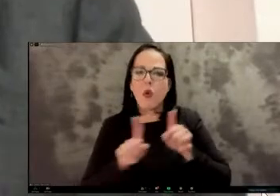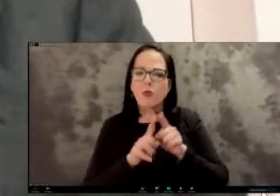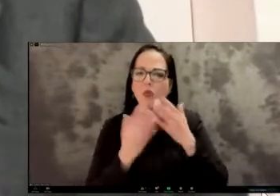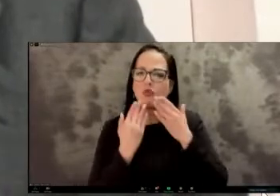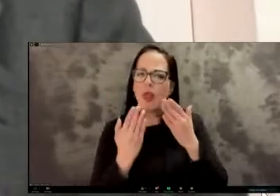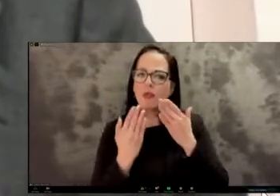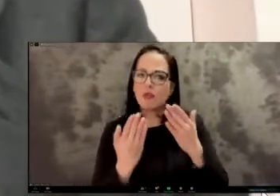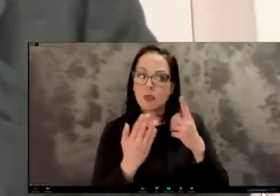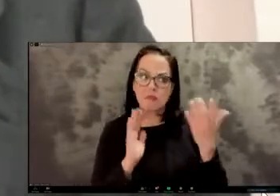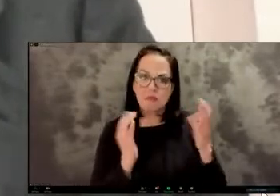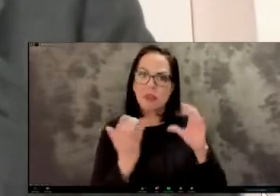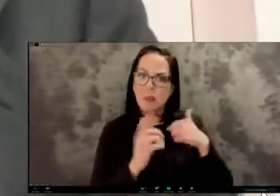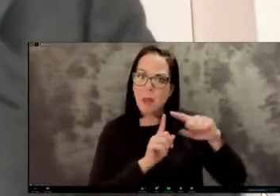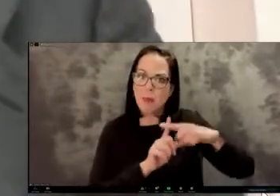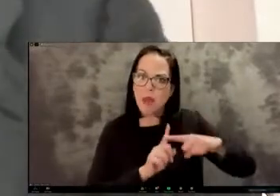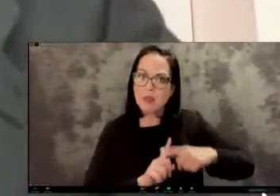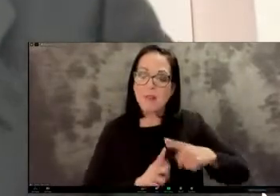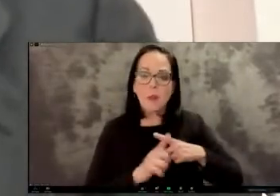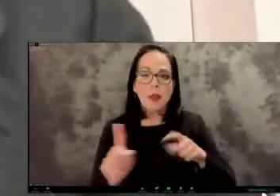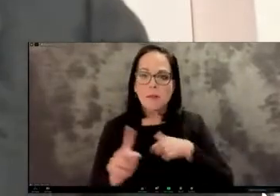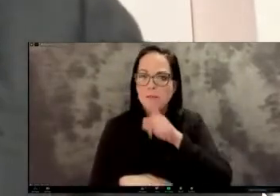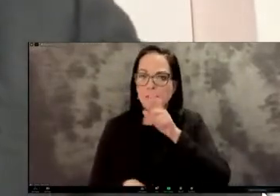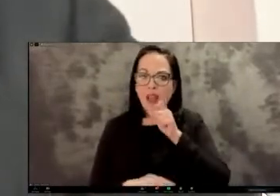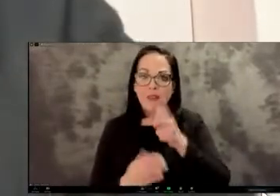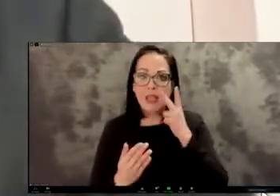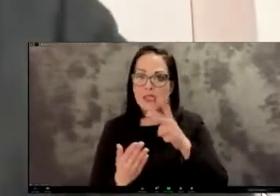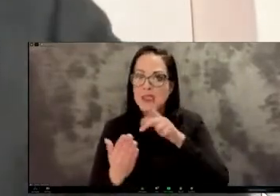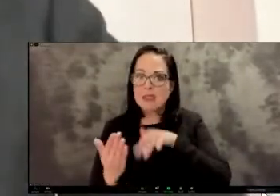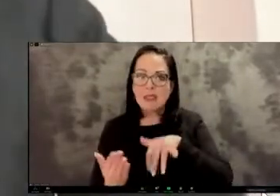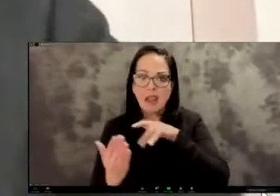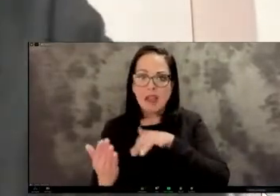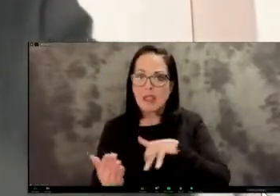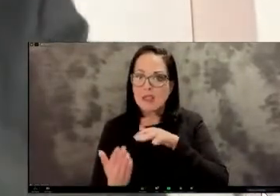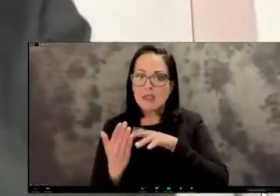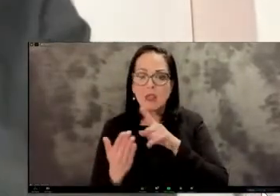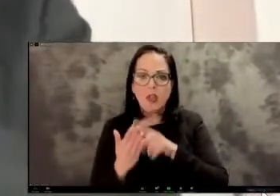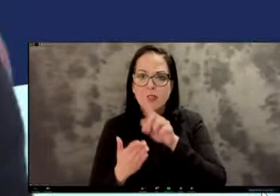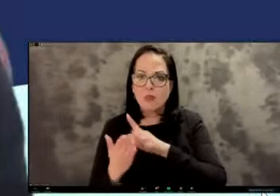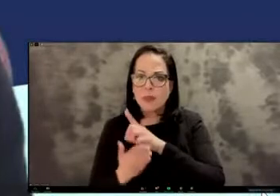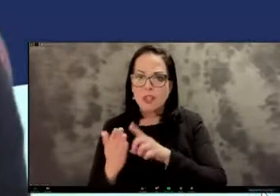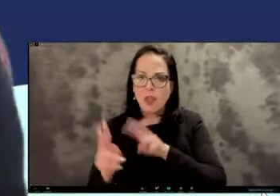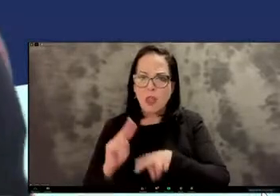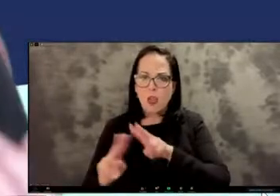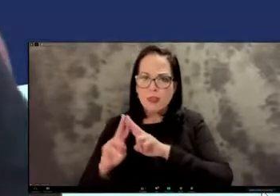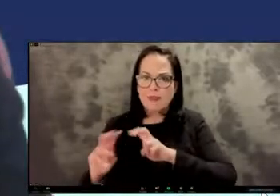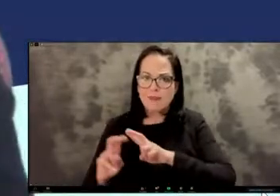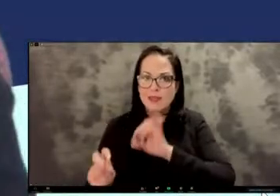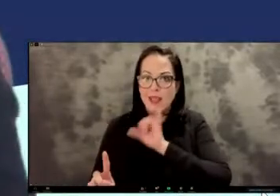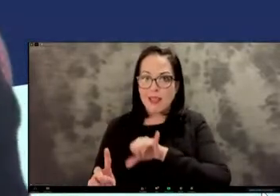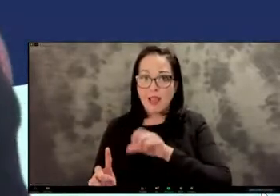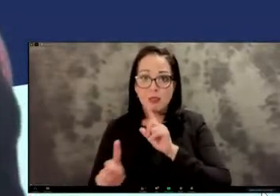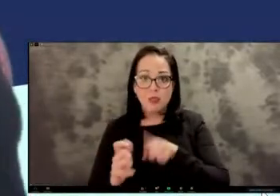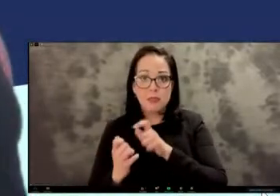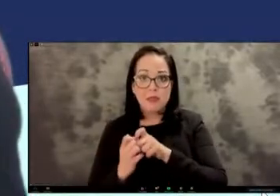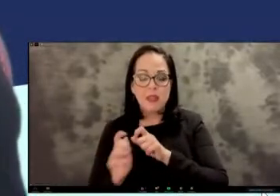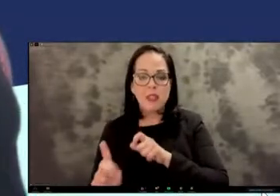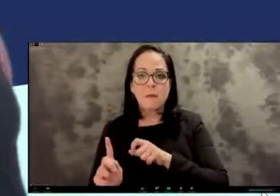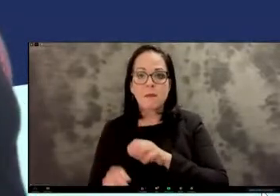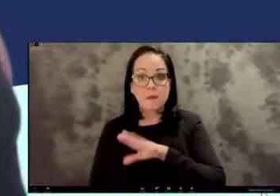I haven't seen studies explicitly on discrimination that have looked at these. Thank you. Thank you, Dr. Wong. Dr. Wong, please, final